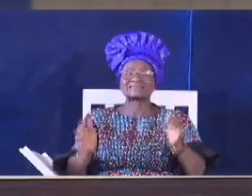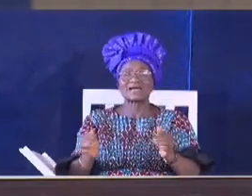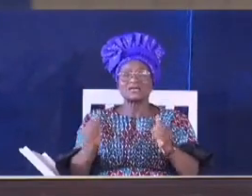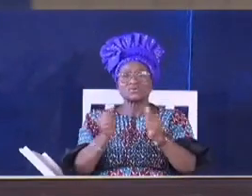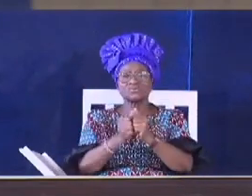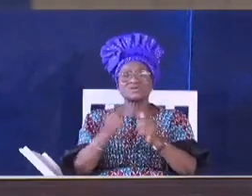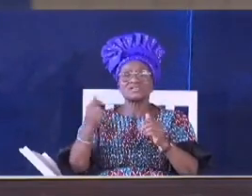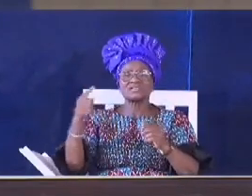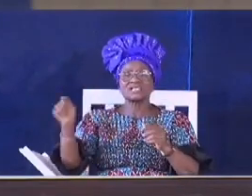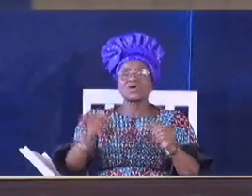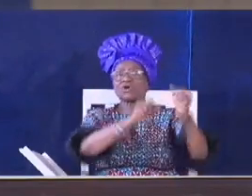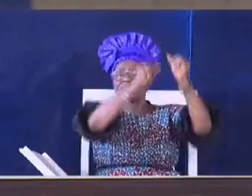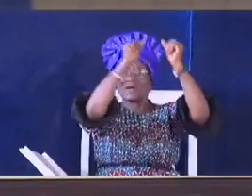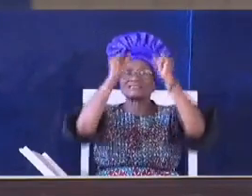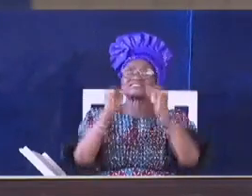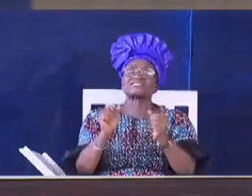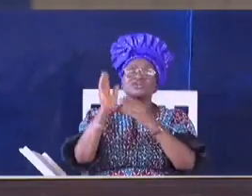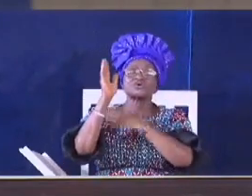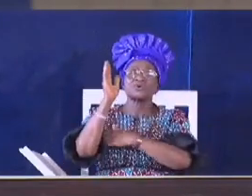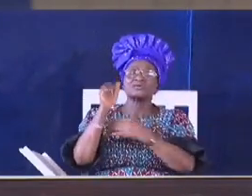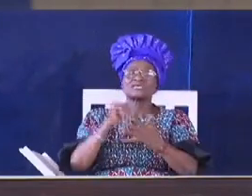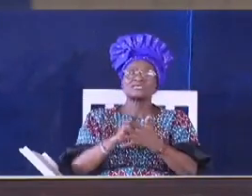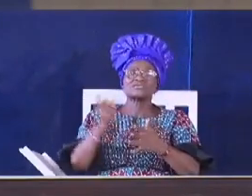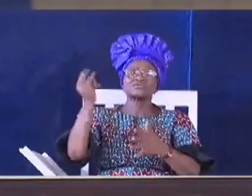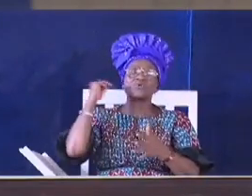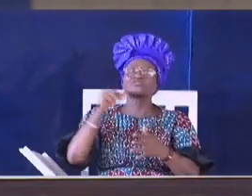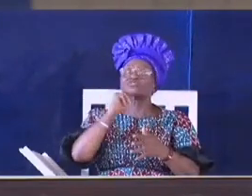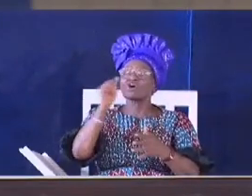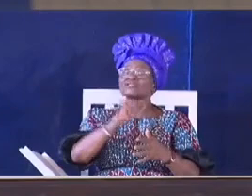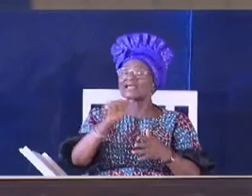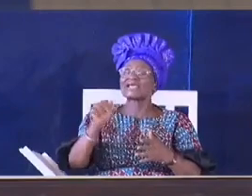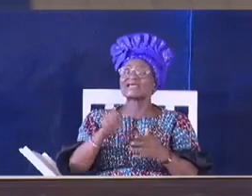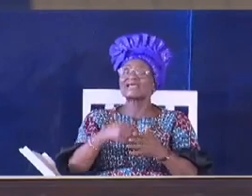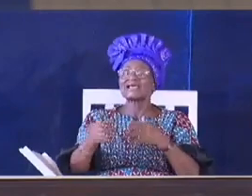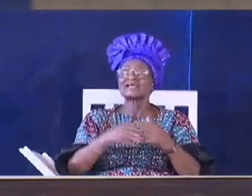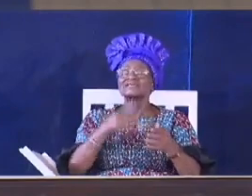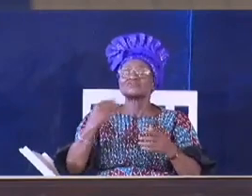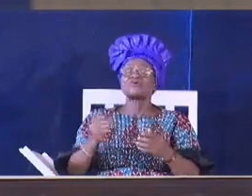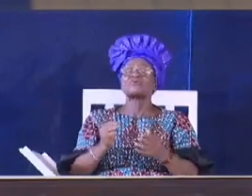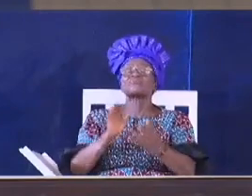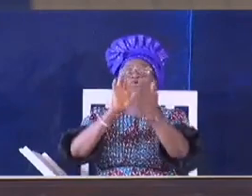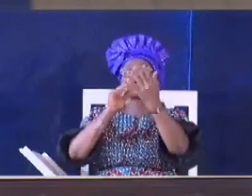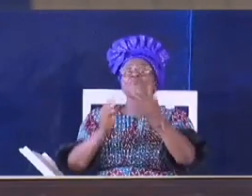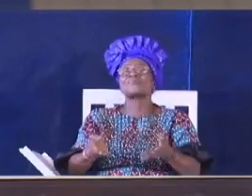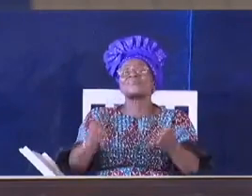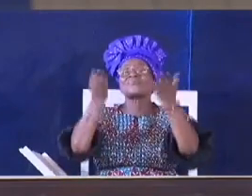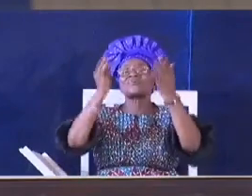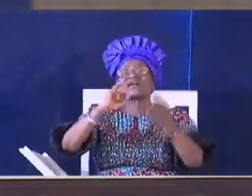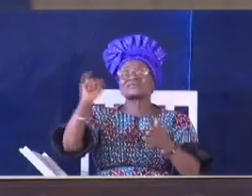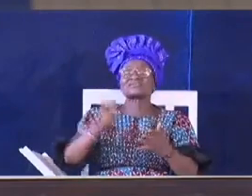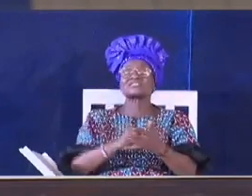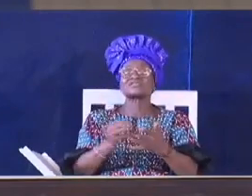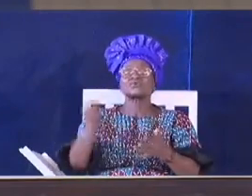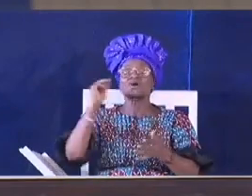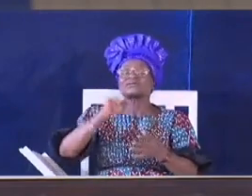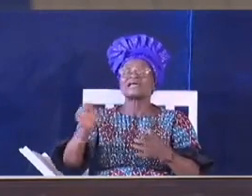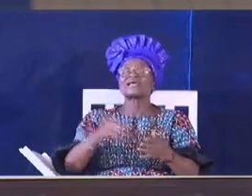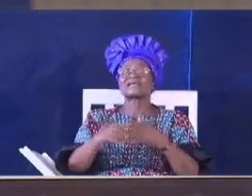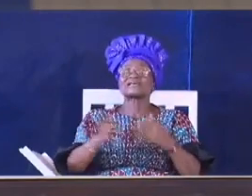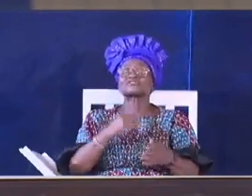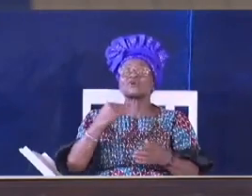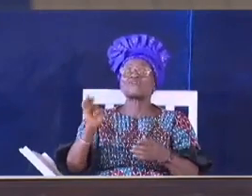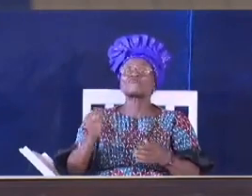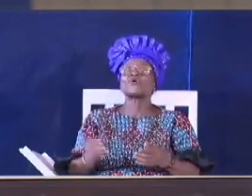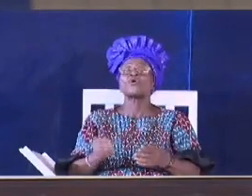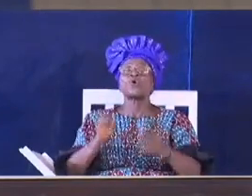with the Almighty God, it wasn't a case of hope rising. It was a case of hope has come. And I'm